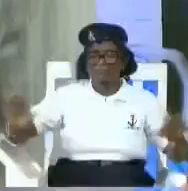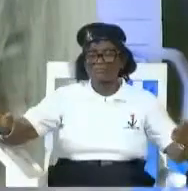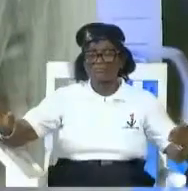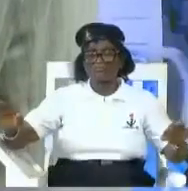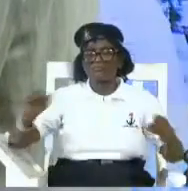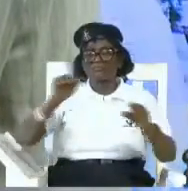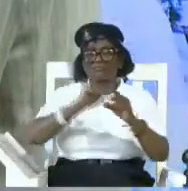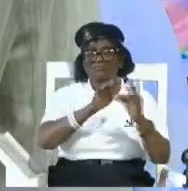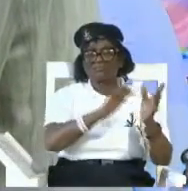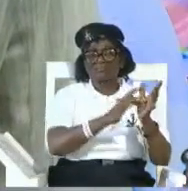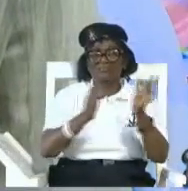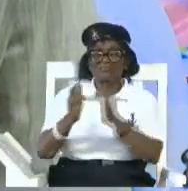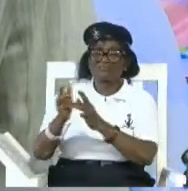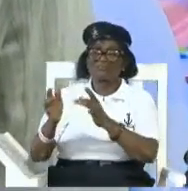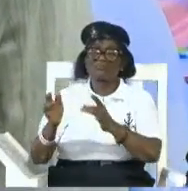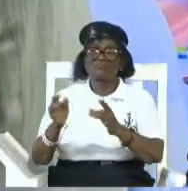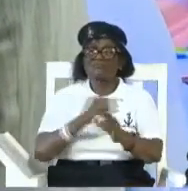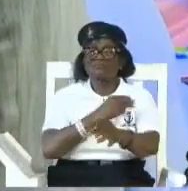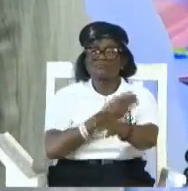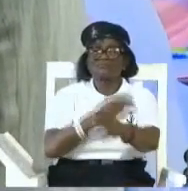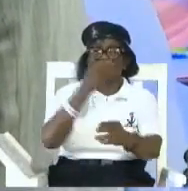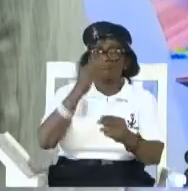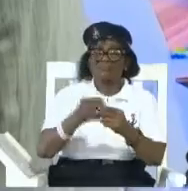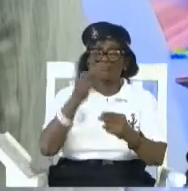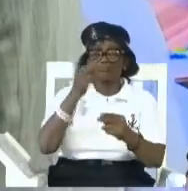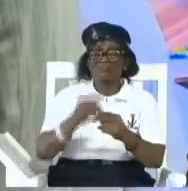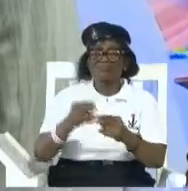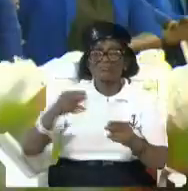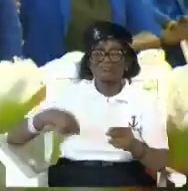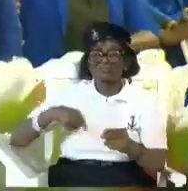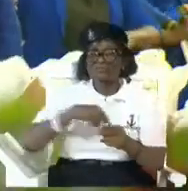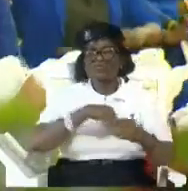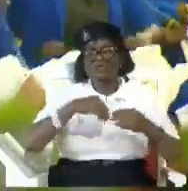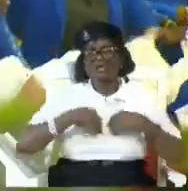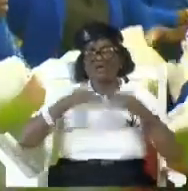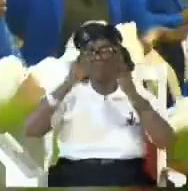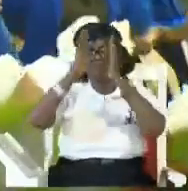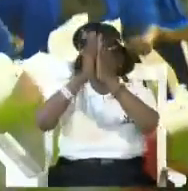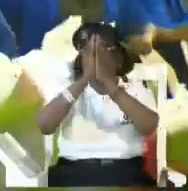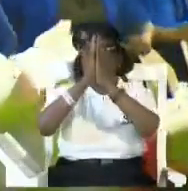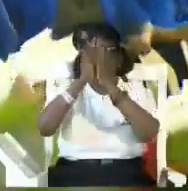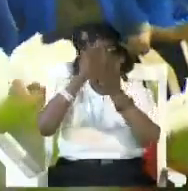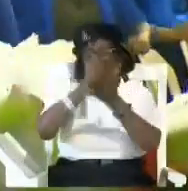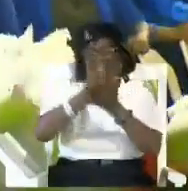In Jesus' mighty name, we have prayed.